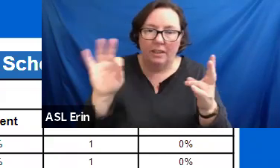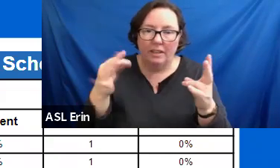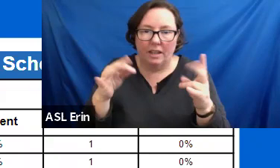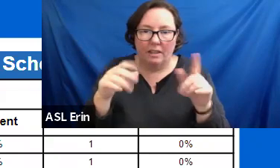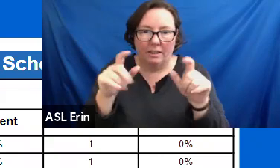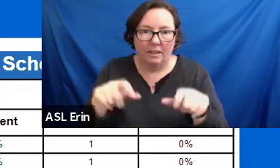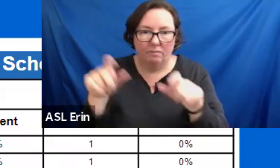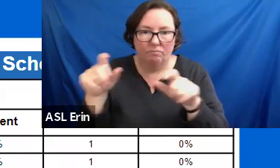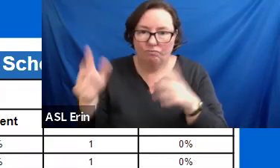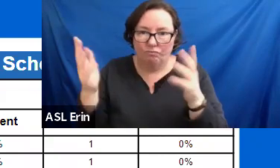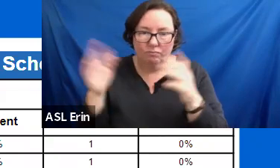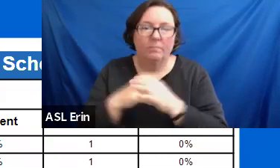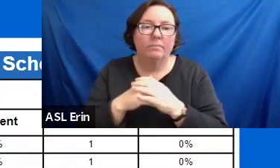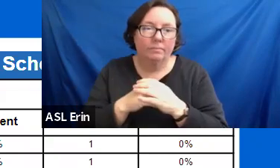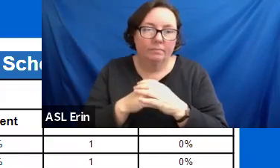invitations by zip code.